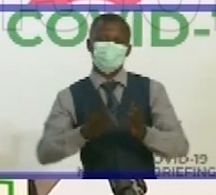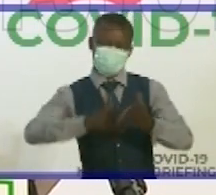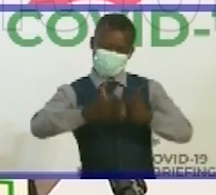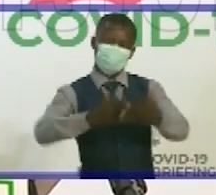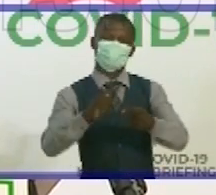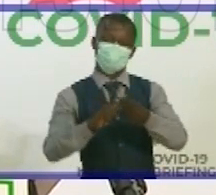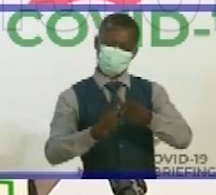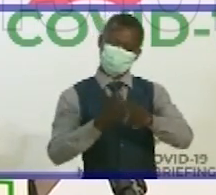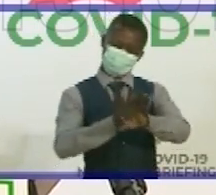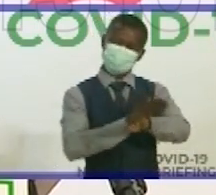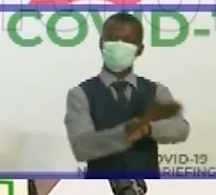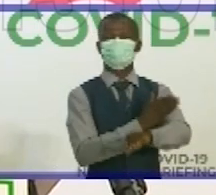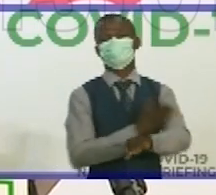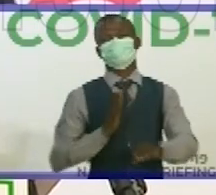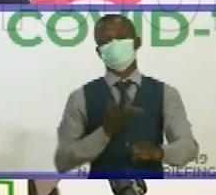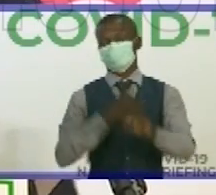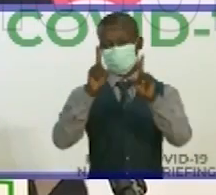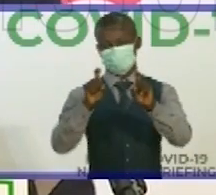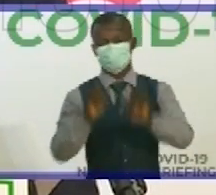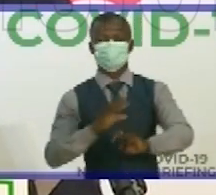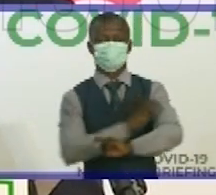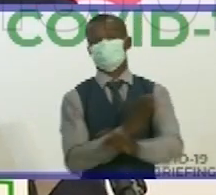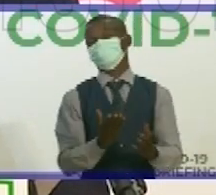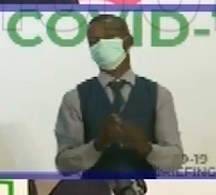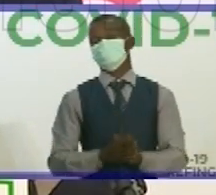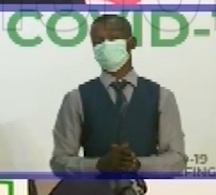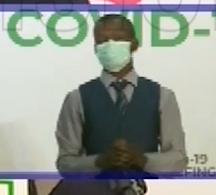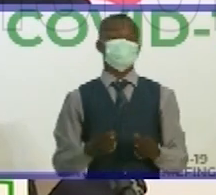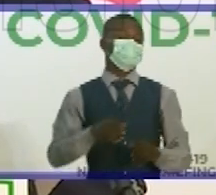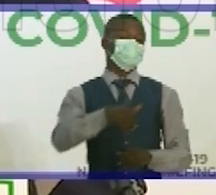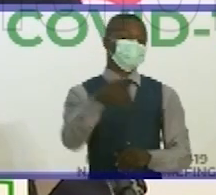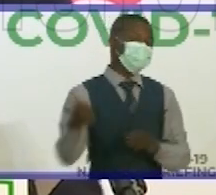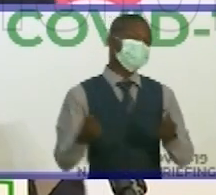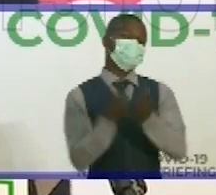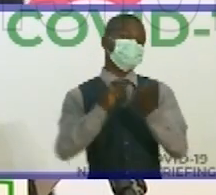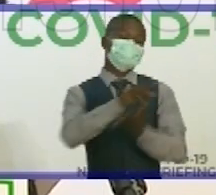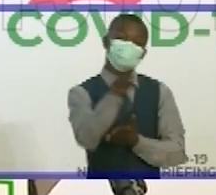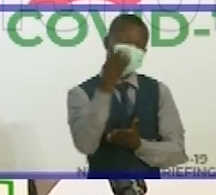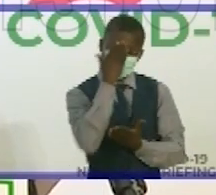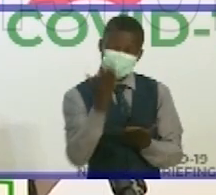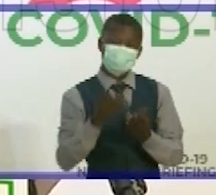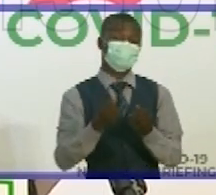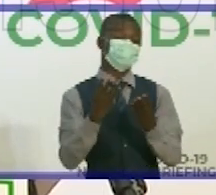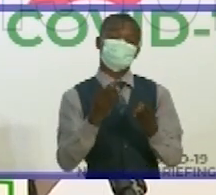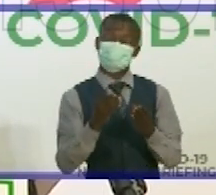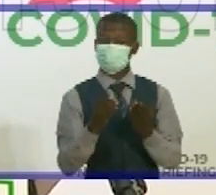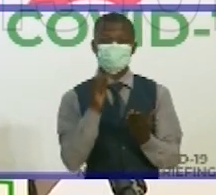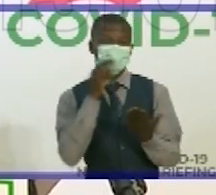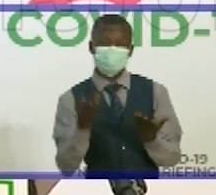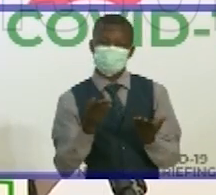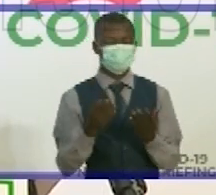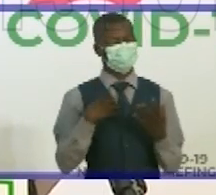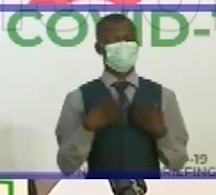testing capacity. But the other challenge, like you know, is many Nigerians have been complaining about the ability to get their test